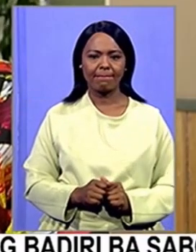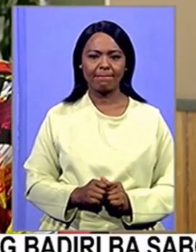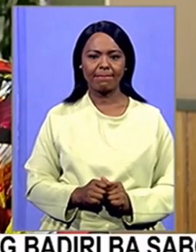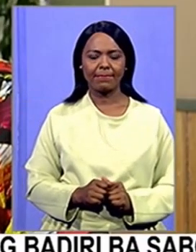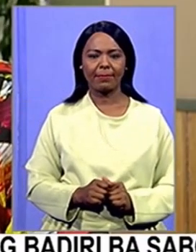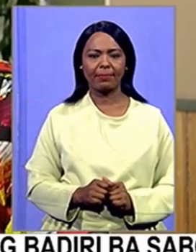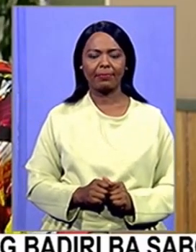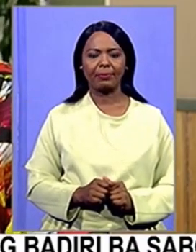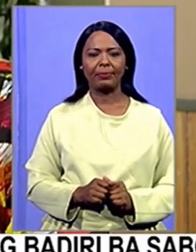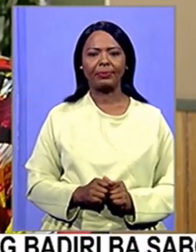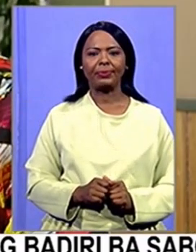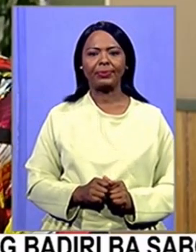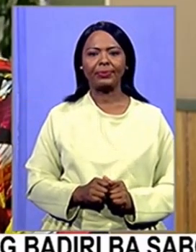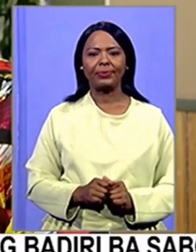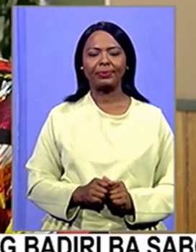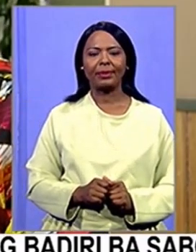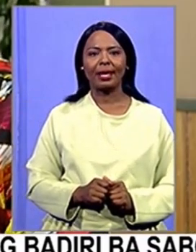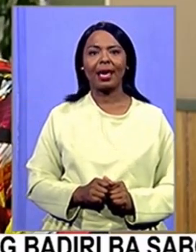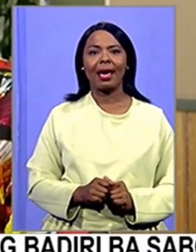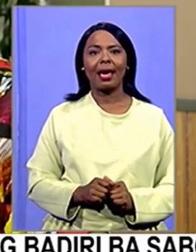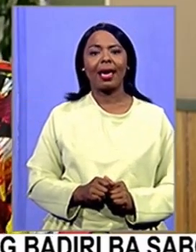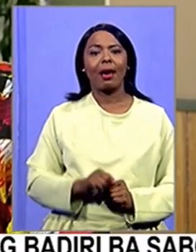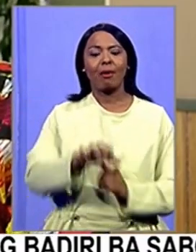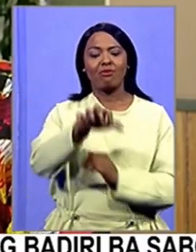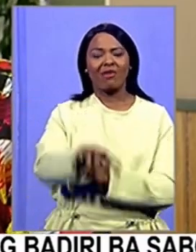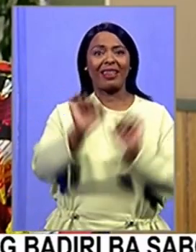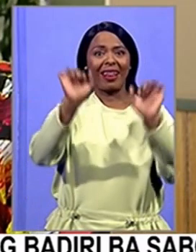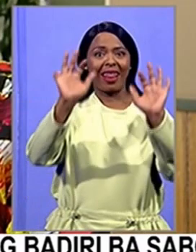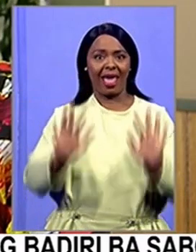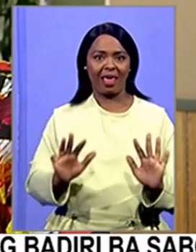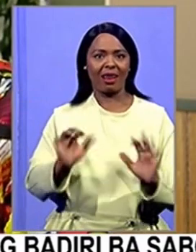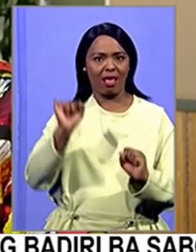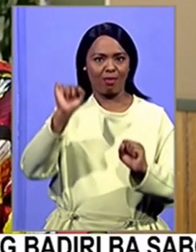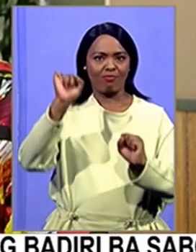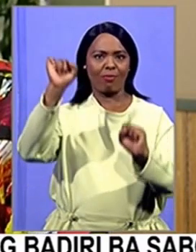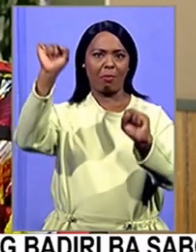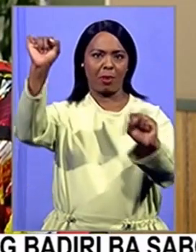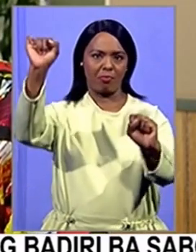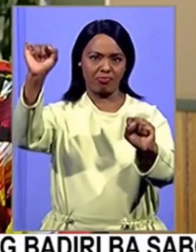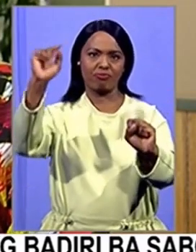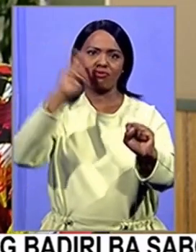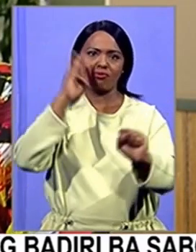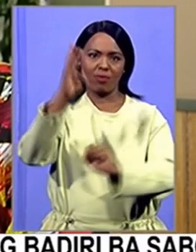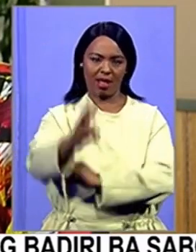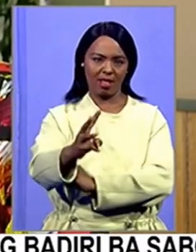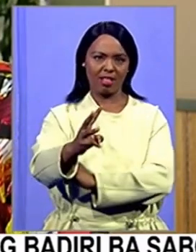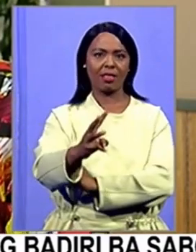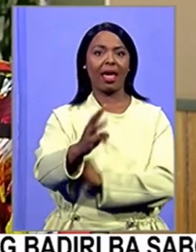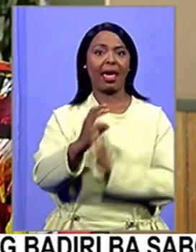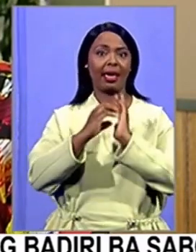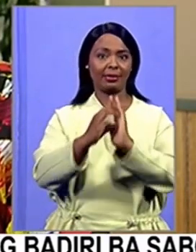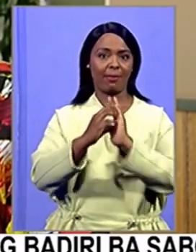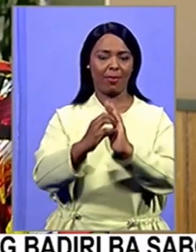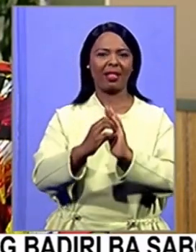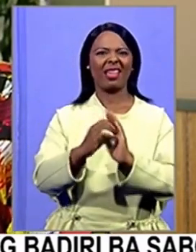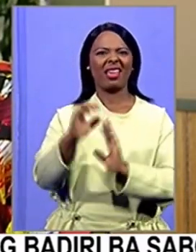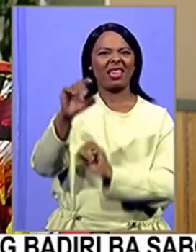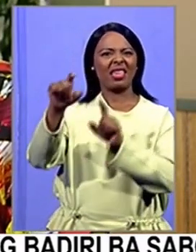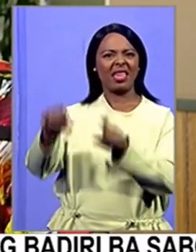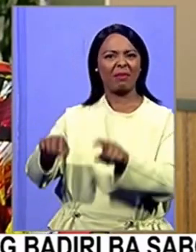We're going to pick it in 9 provinces. So, for example, in Cape Town, there are